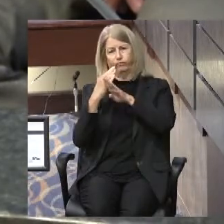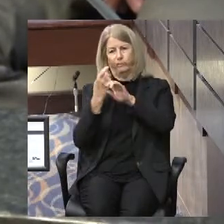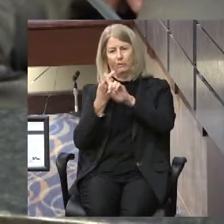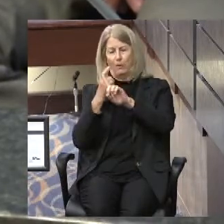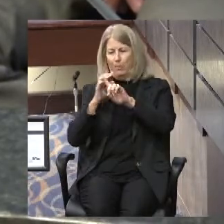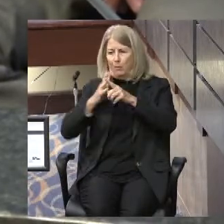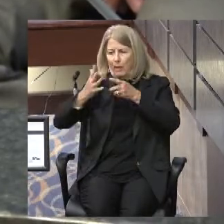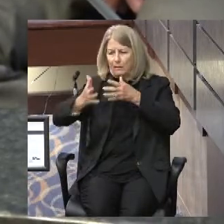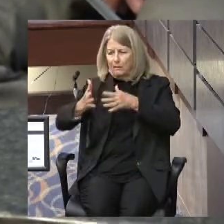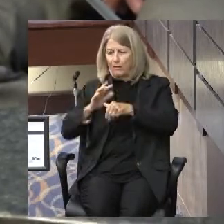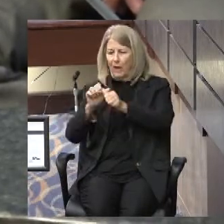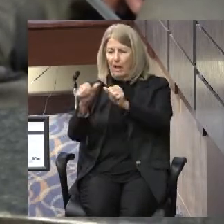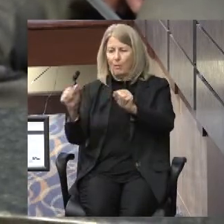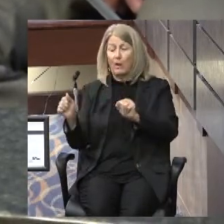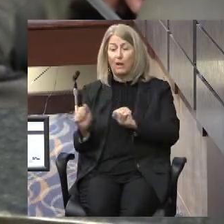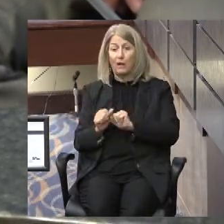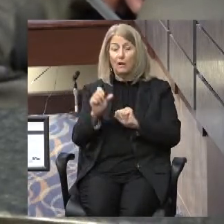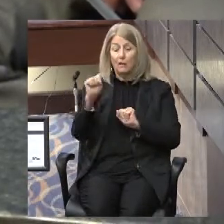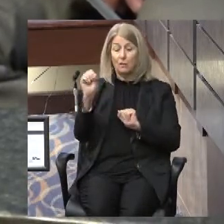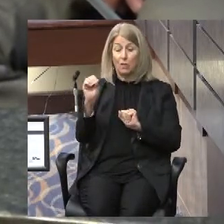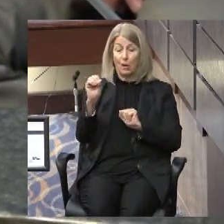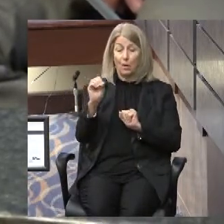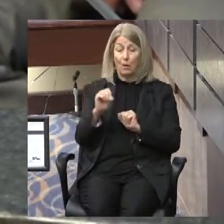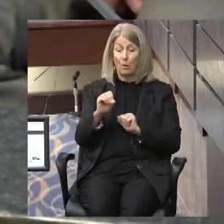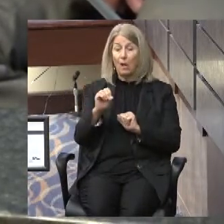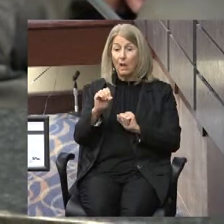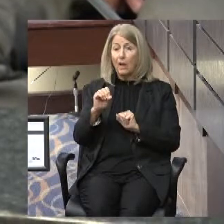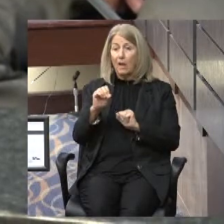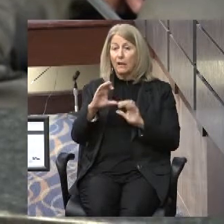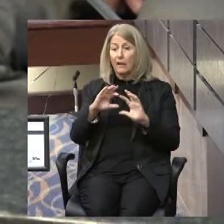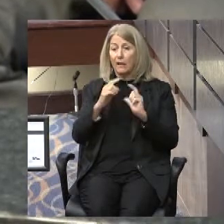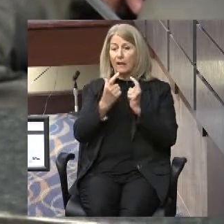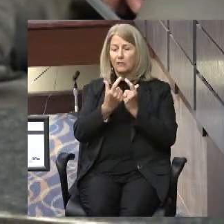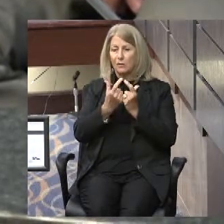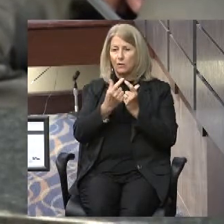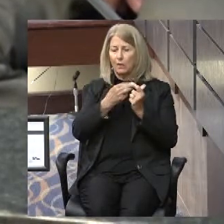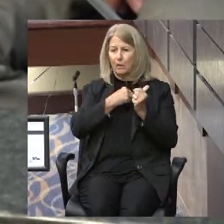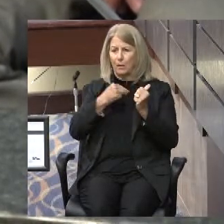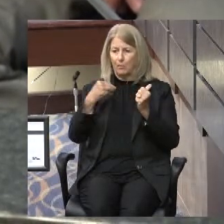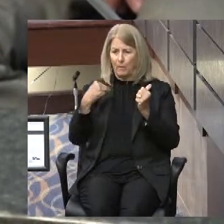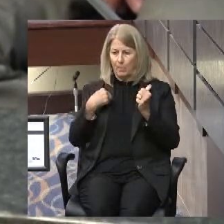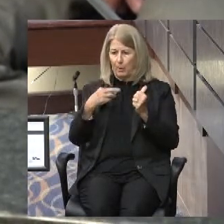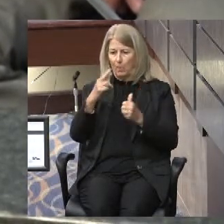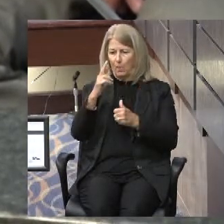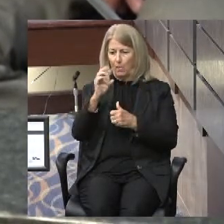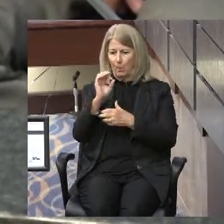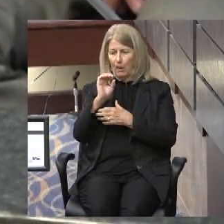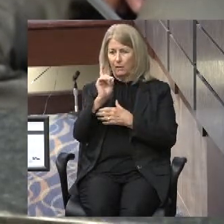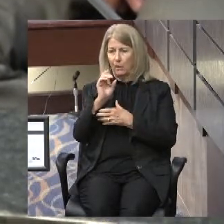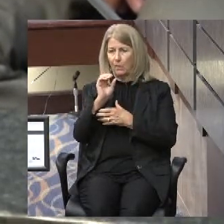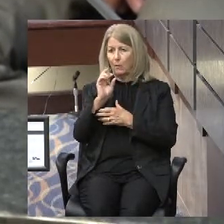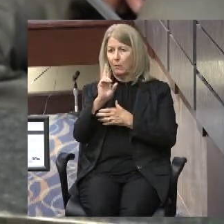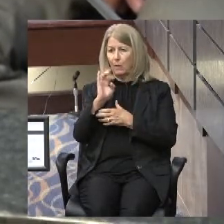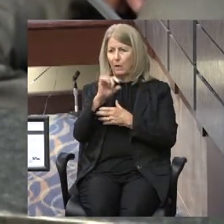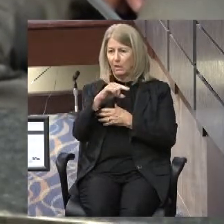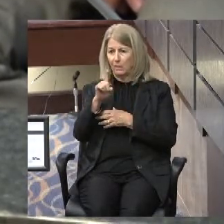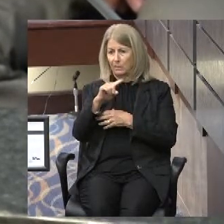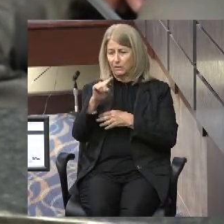area. So, Councilmember Rodriguez, would you be willing to amend your motion to have,